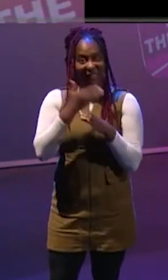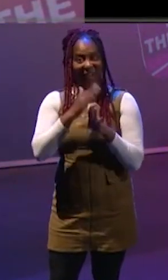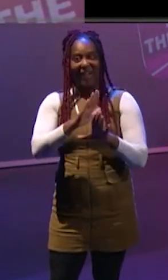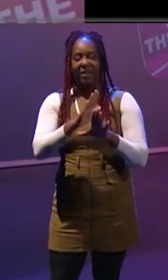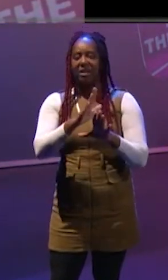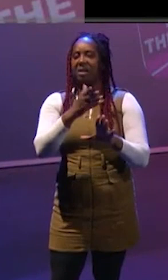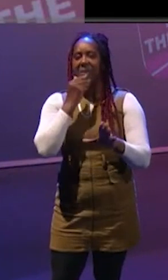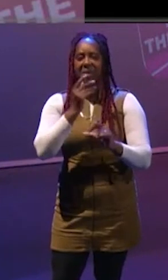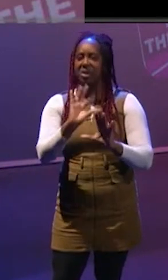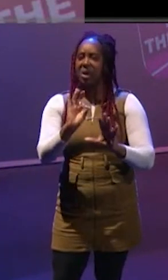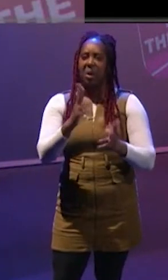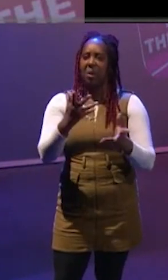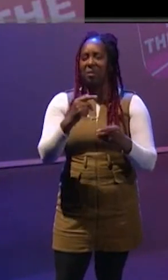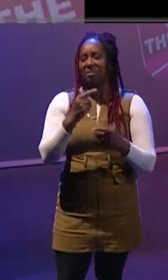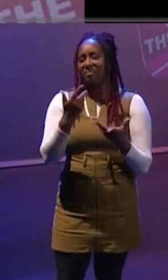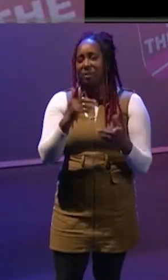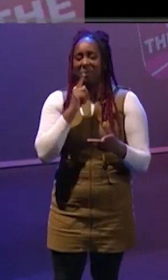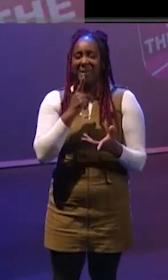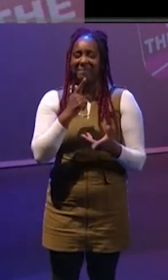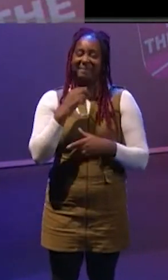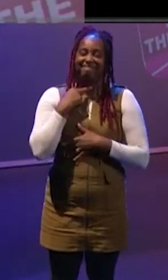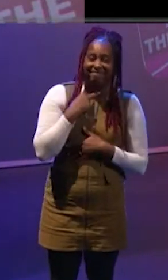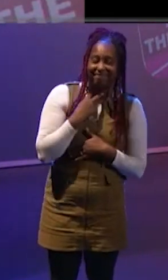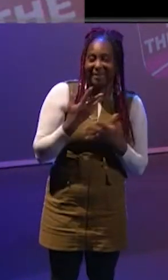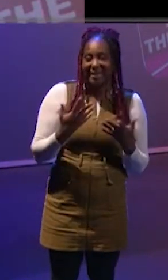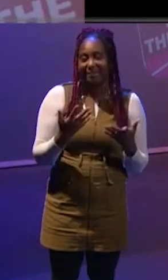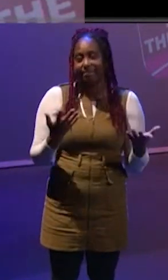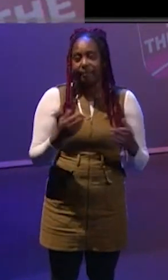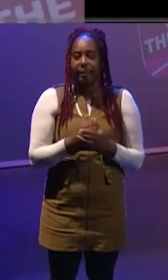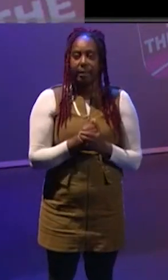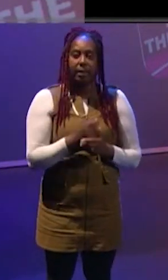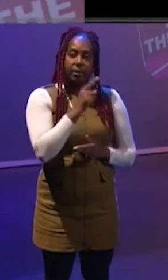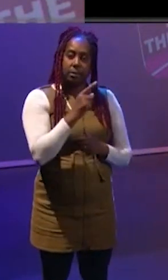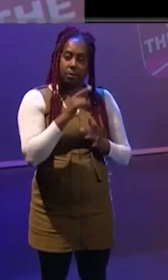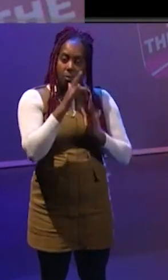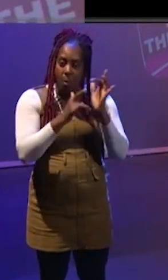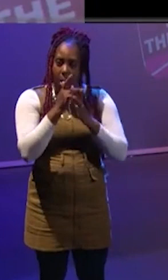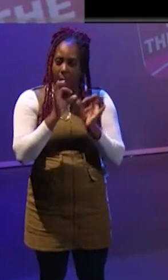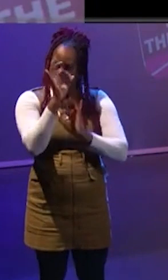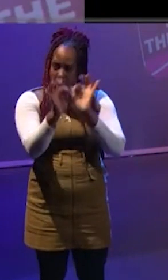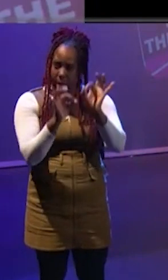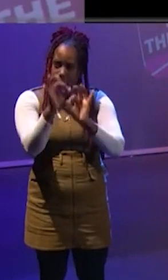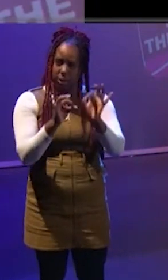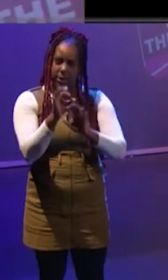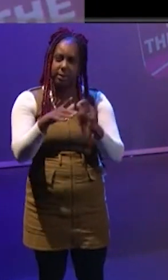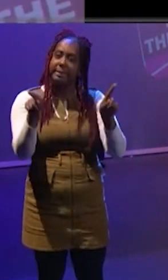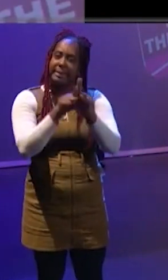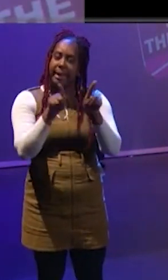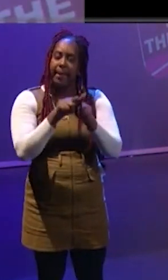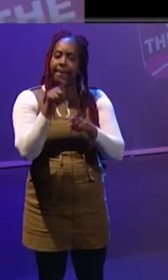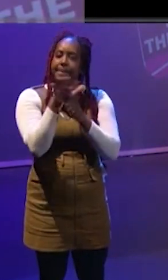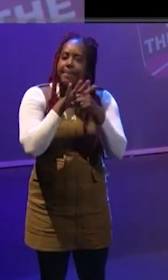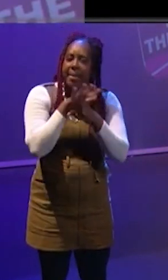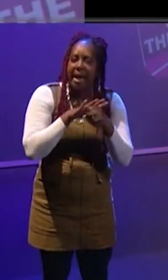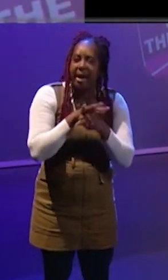it slightly. Yeah, we've actually got some questions online. We do. So we've had quite a lot around this kind of area,